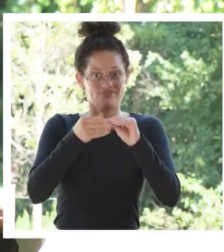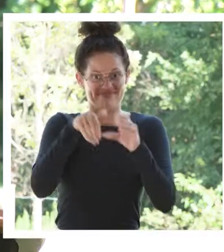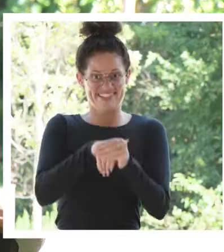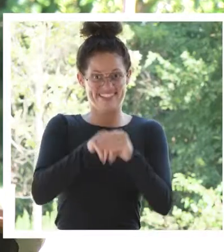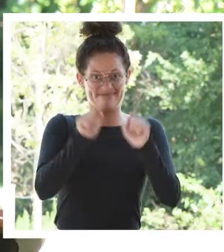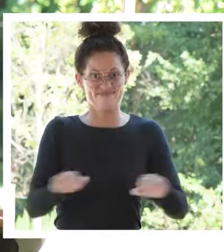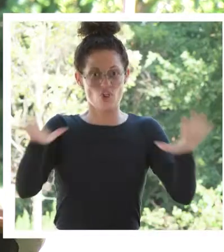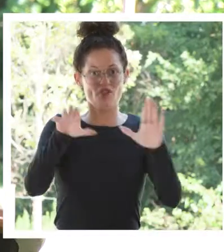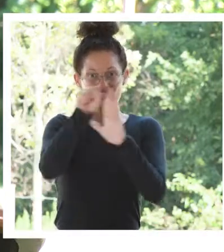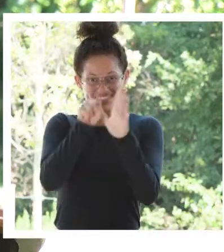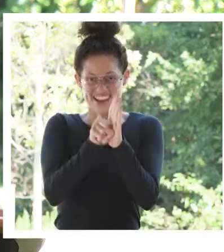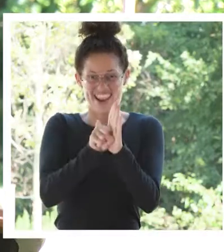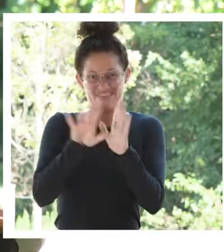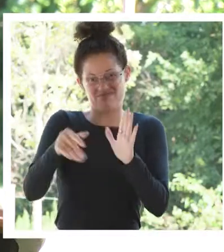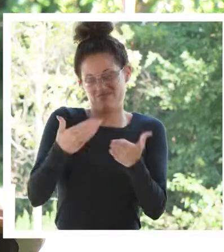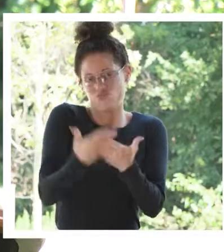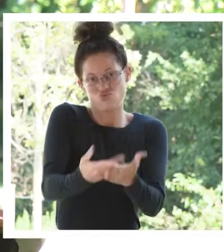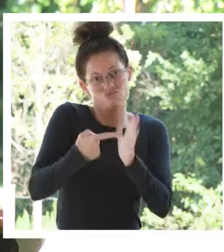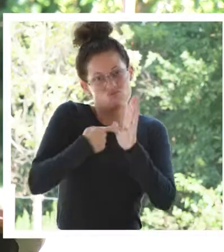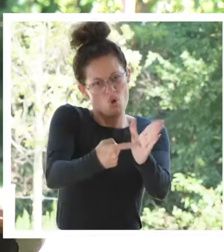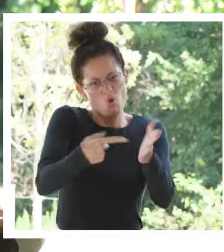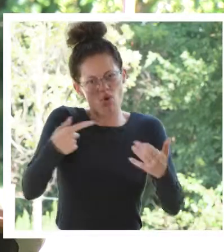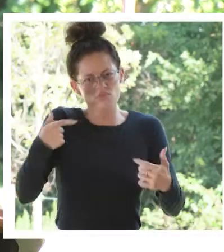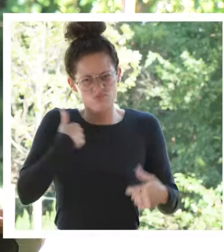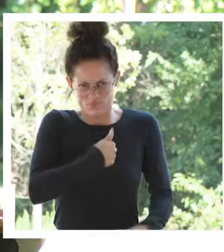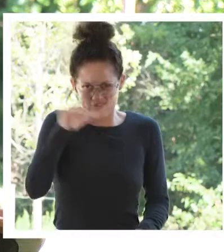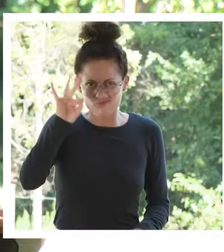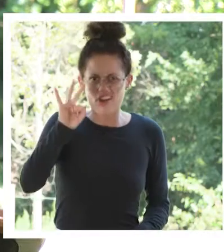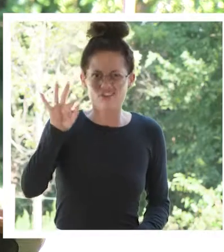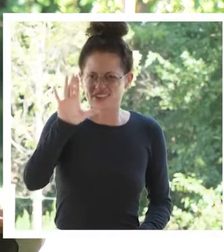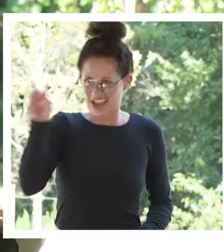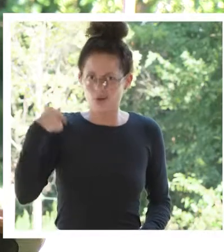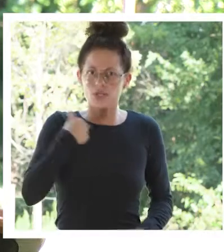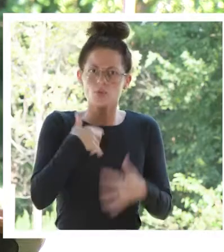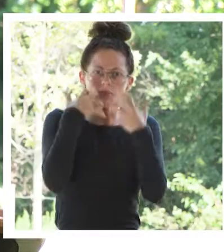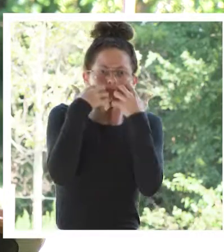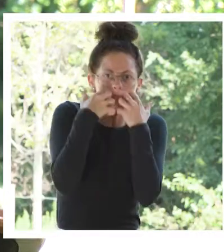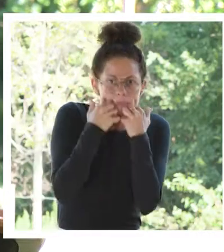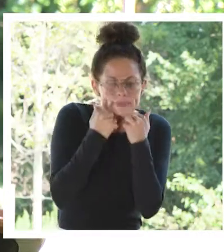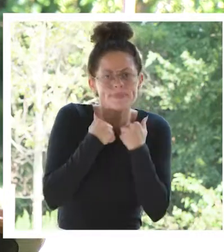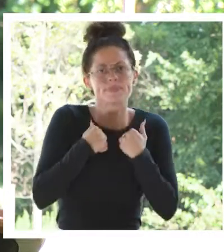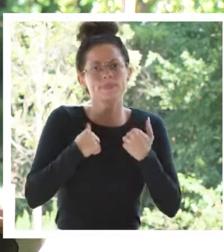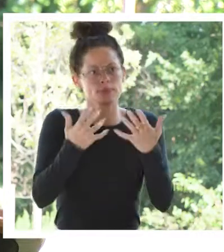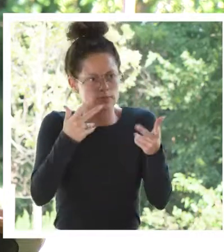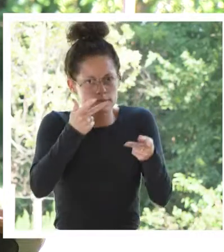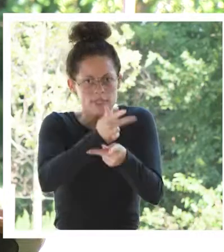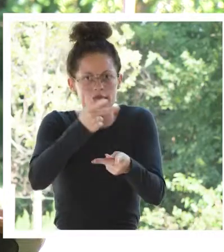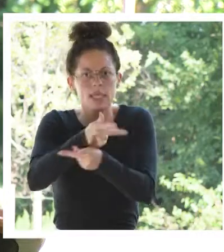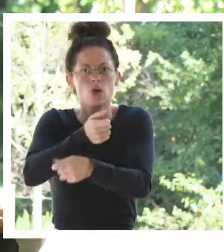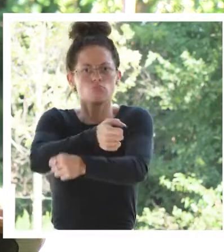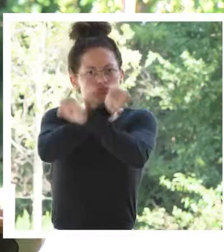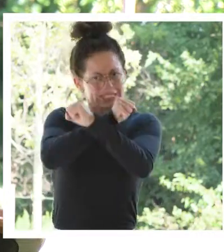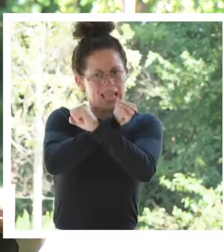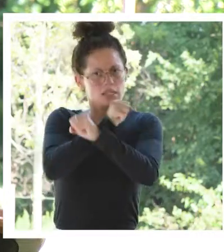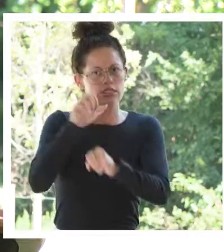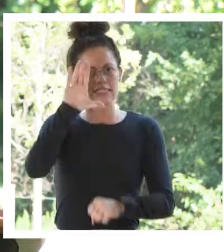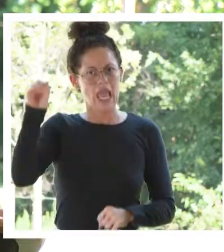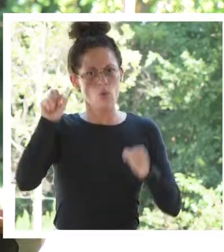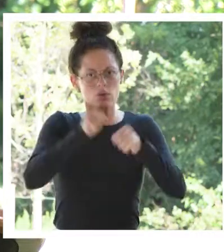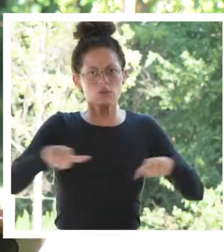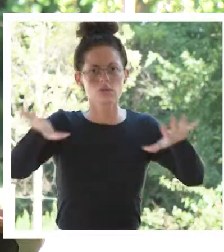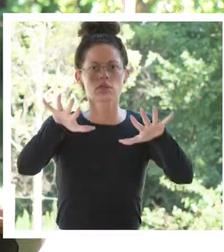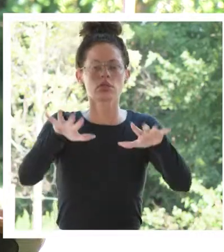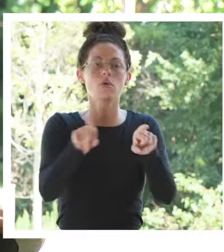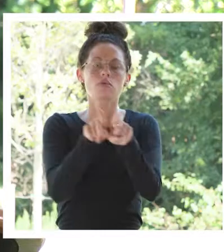our focus on bringing quality care to our community. Most importantly, I wanted to offer a heartfelt thank you to